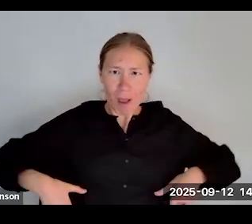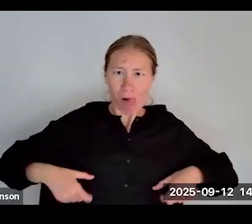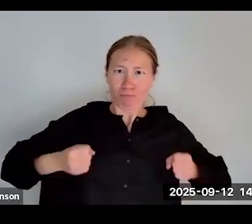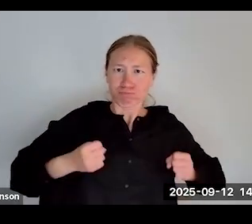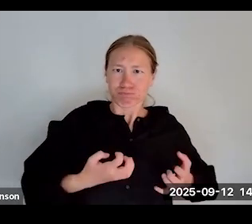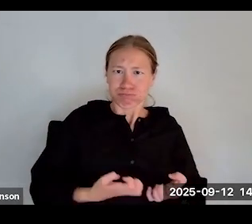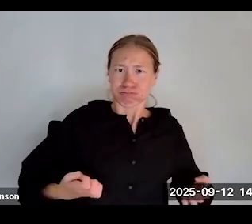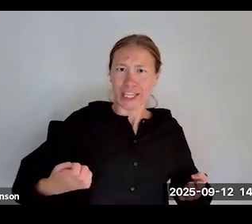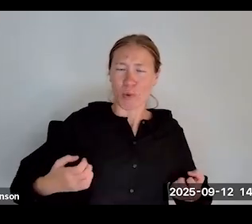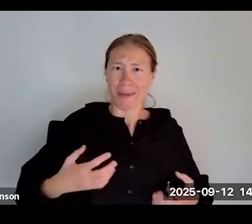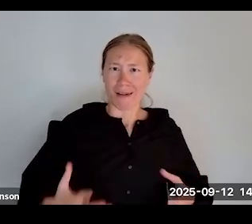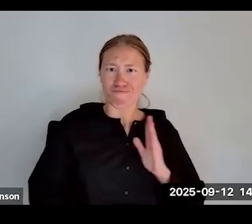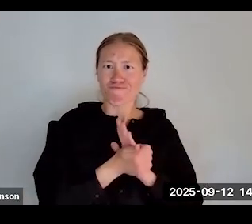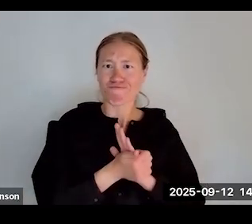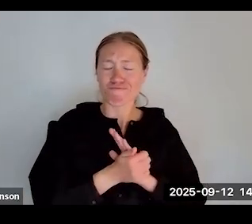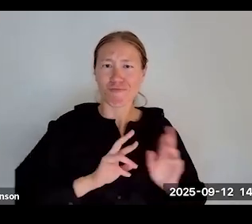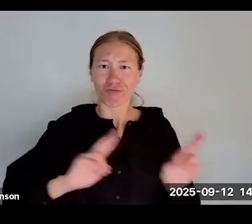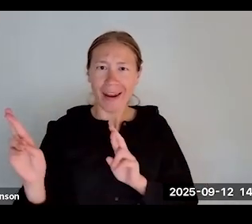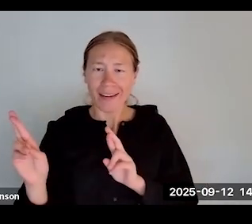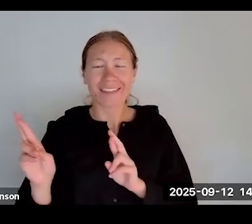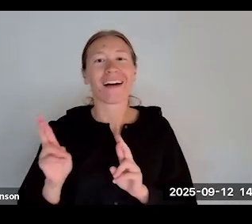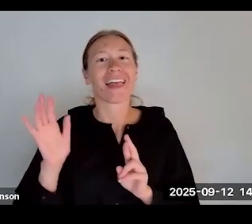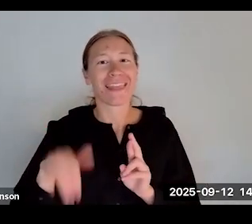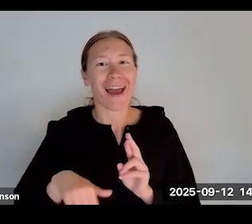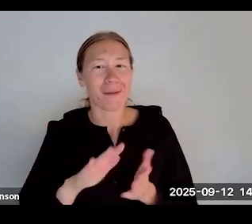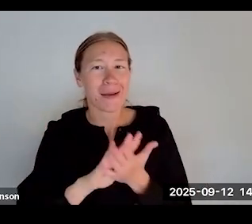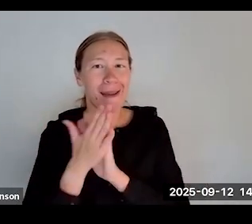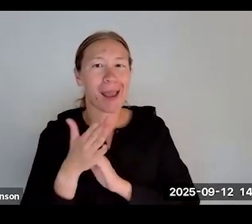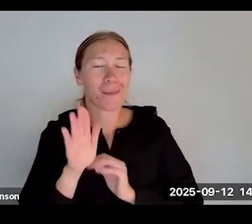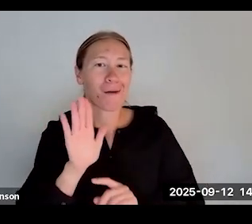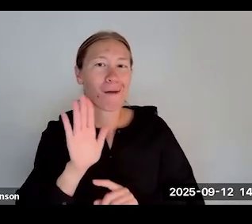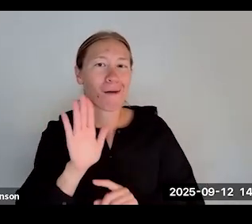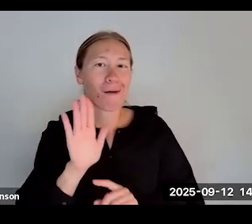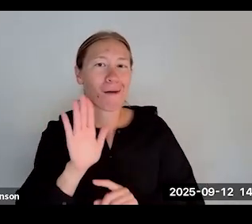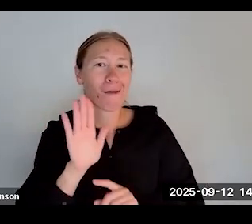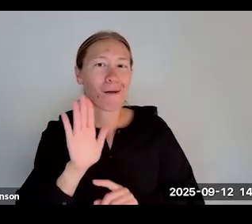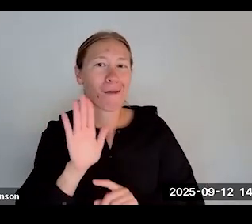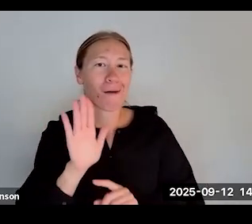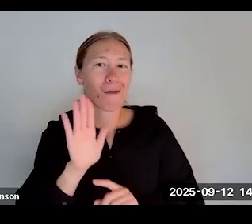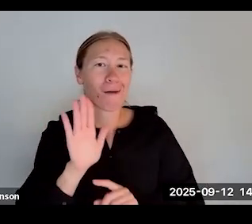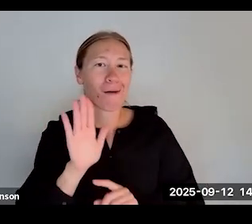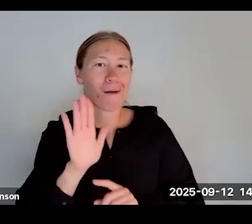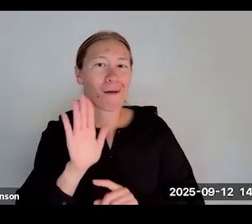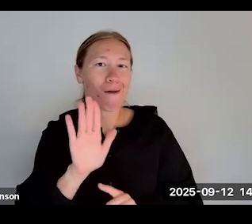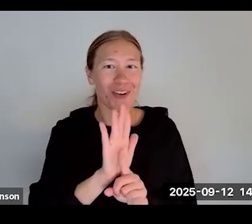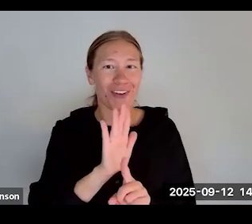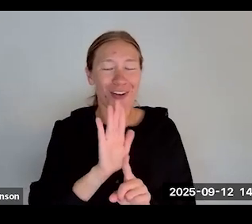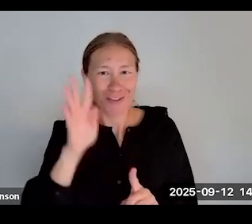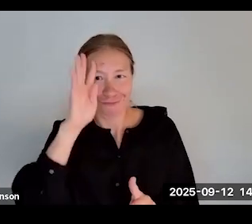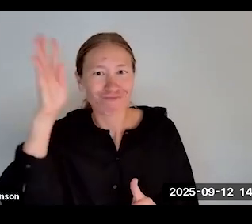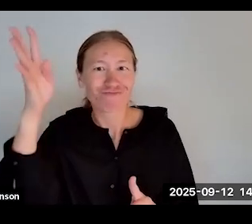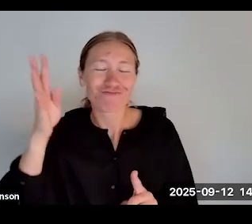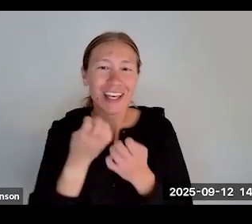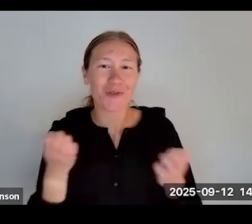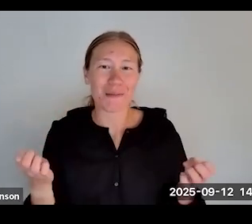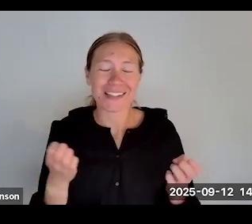superhero equipment. And she begins to imagine herself as this superhero called El Defo. It's another really cute and funny